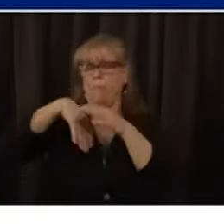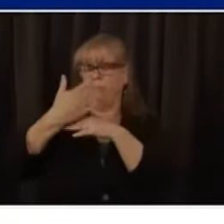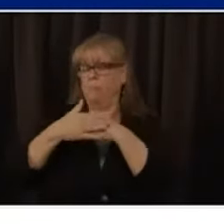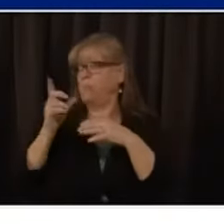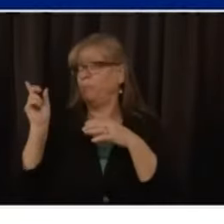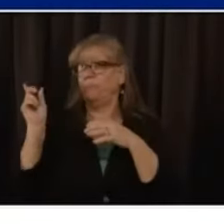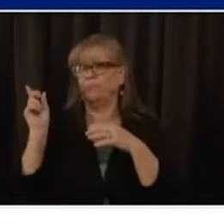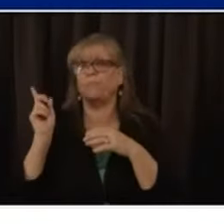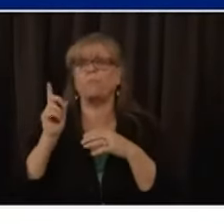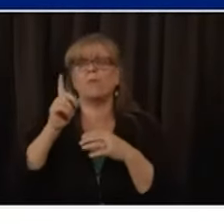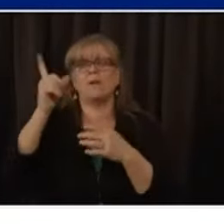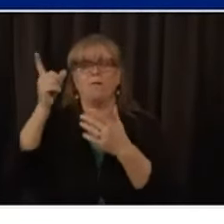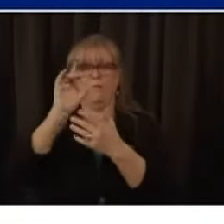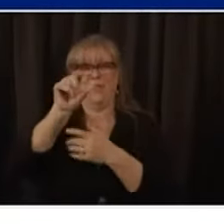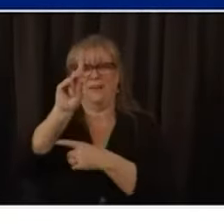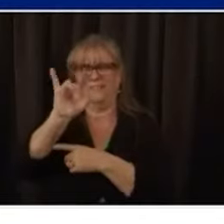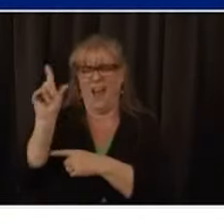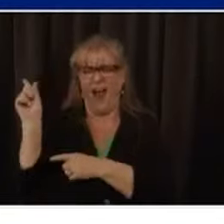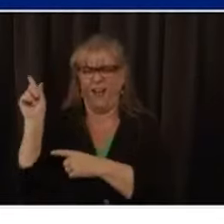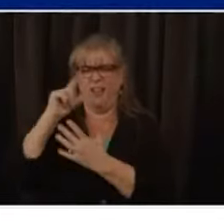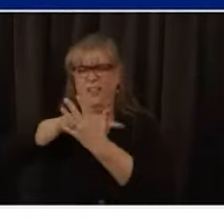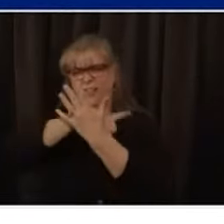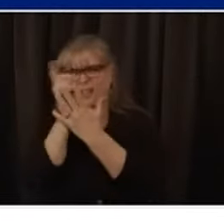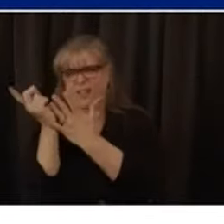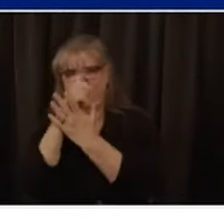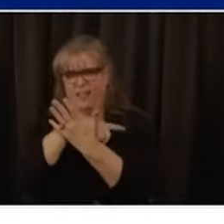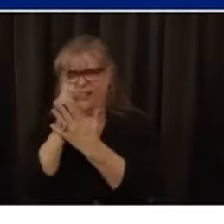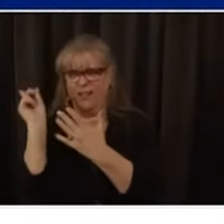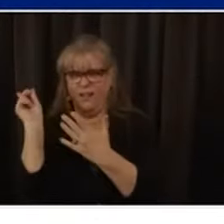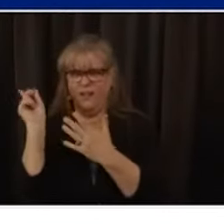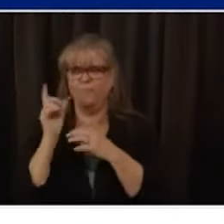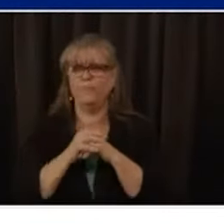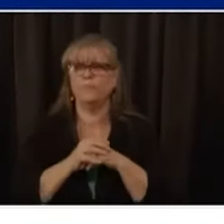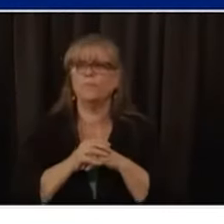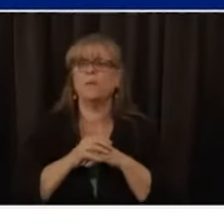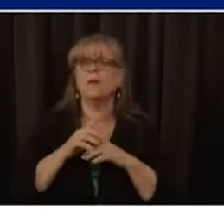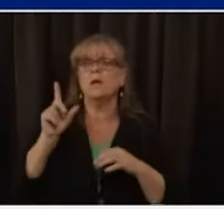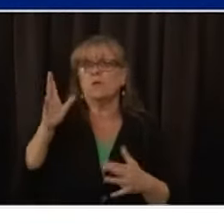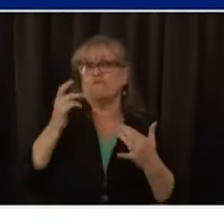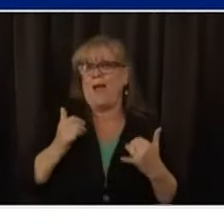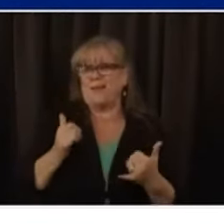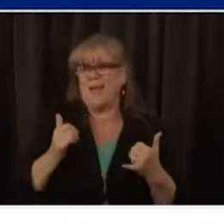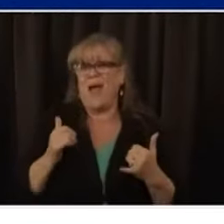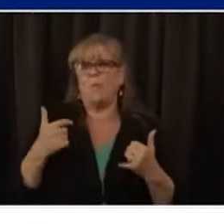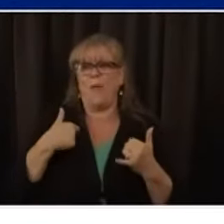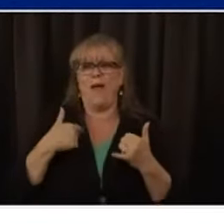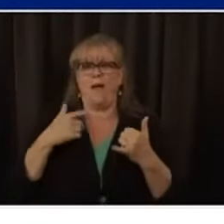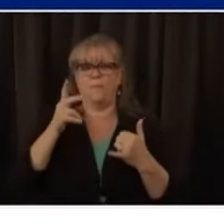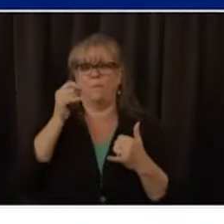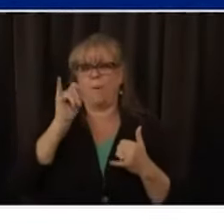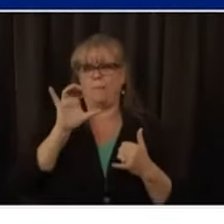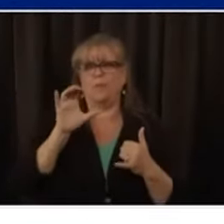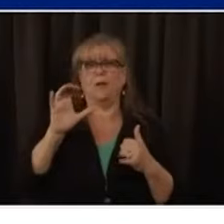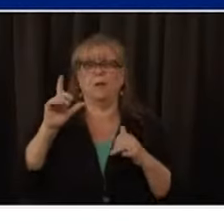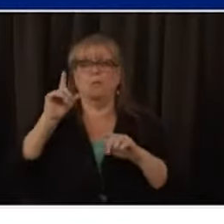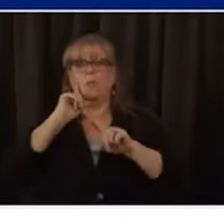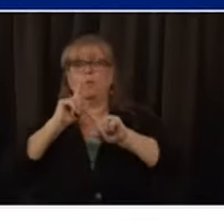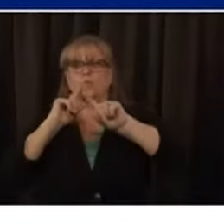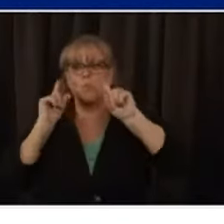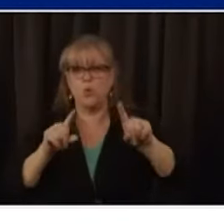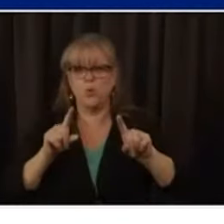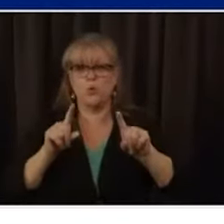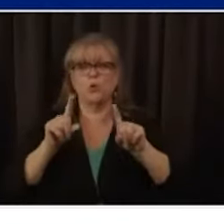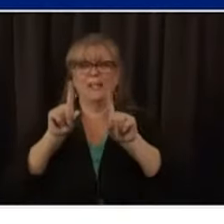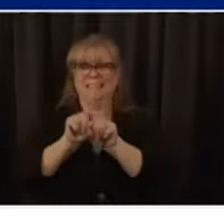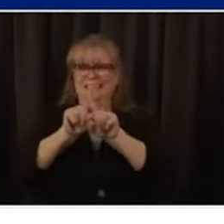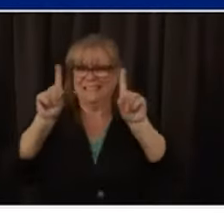dial system. Currently, the state has a public health order in place that requires social distancing and other restrictions